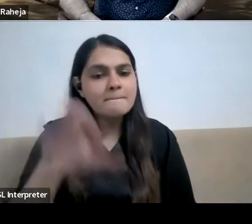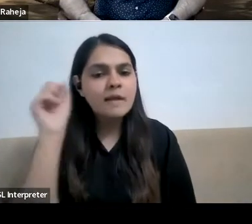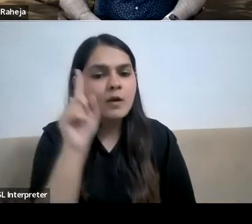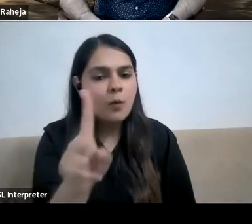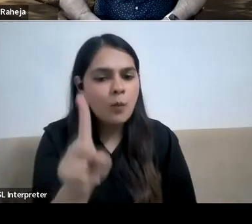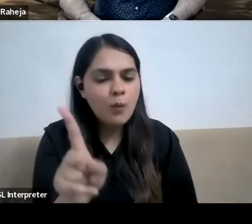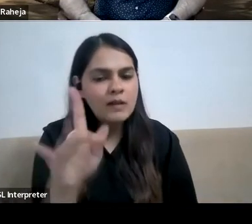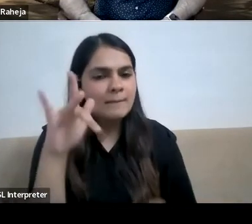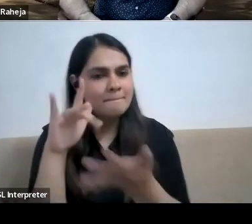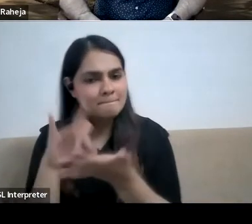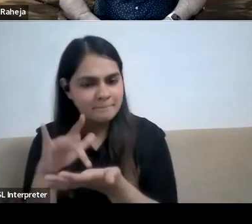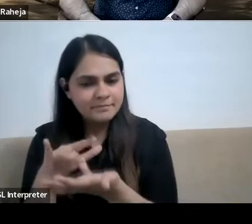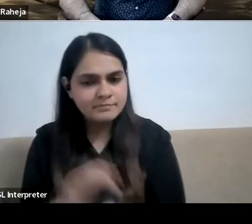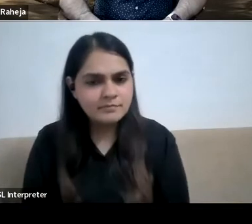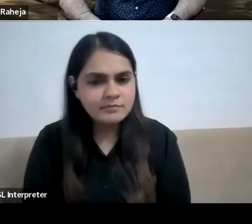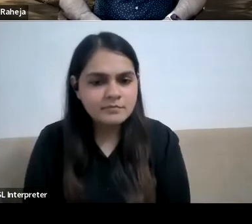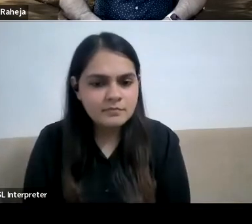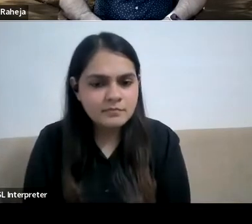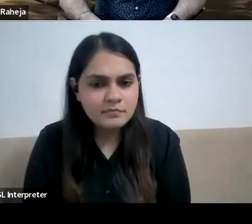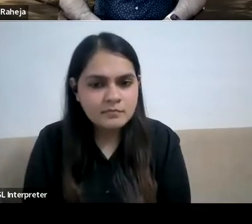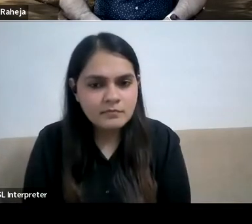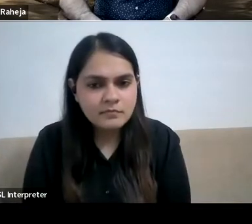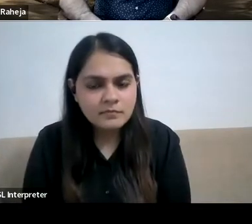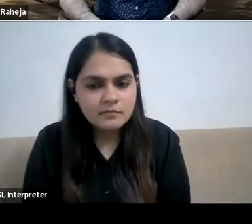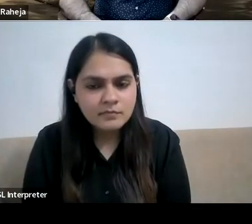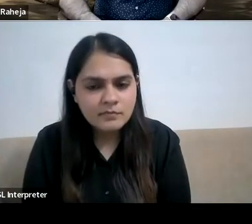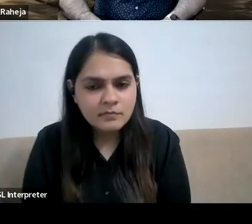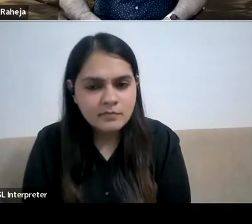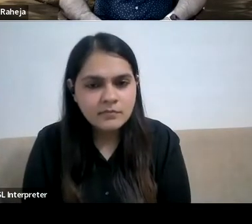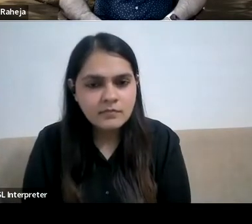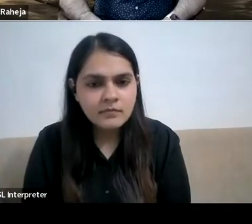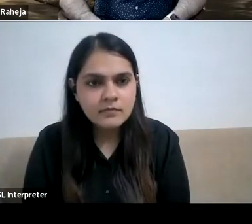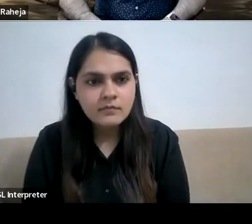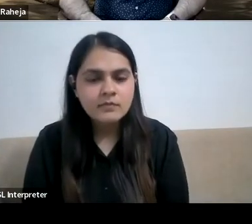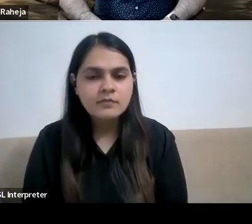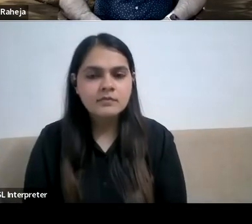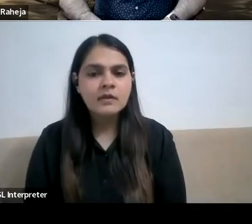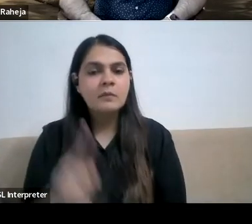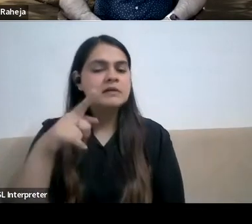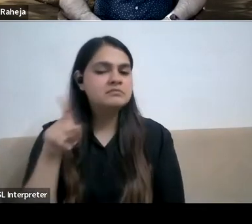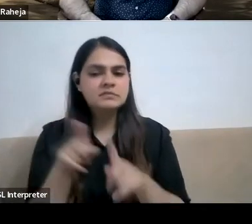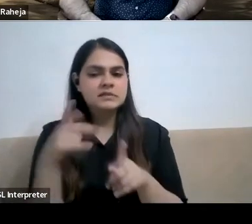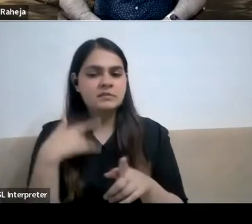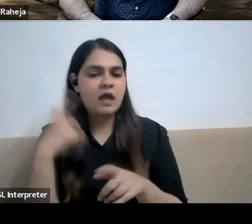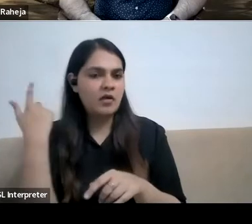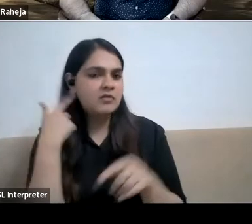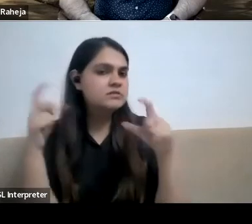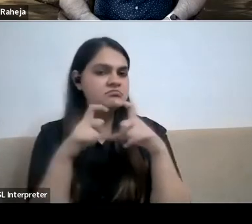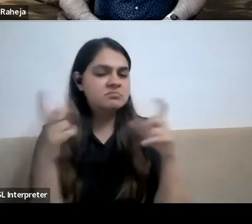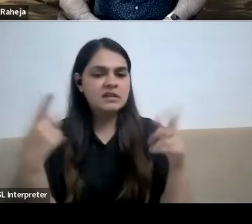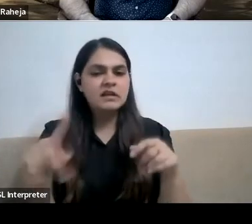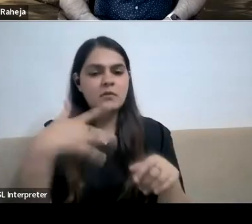tiny place and take this on as a pilot and make sure that this is inclusive. could be the tiniest